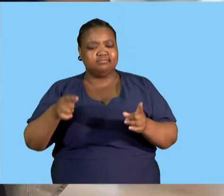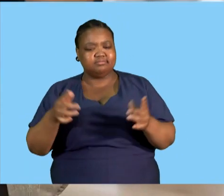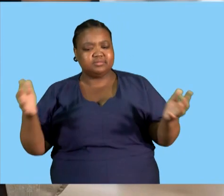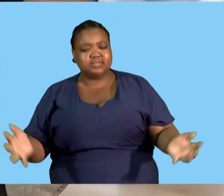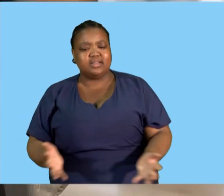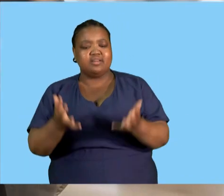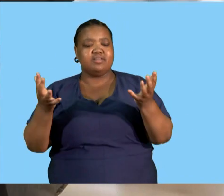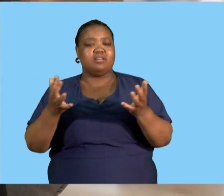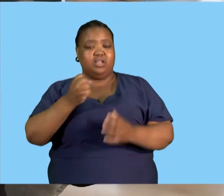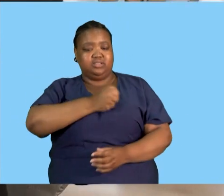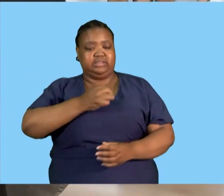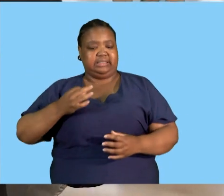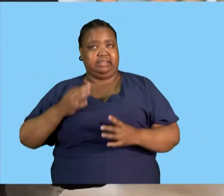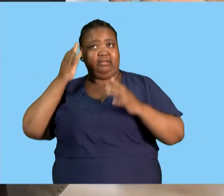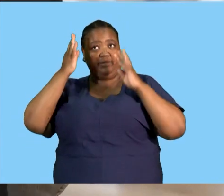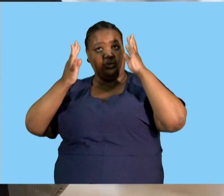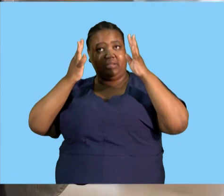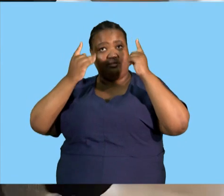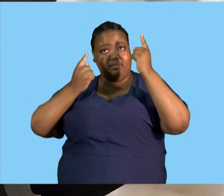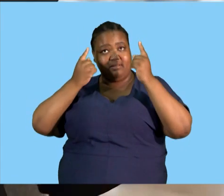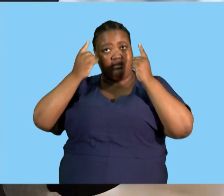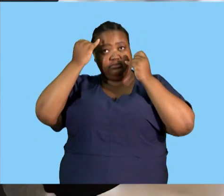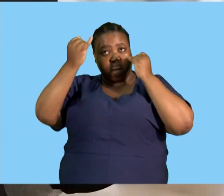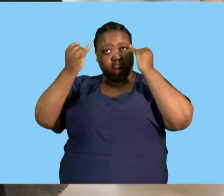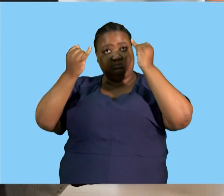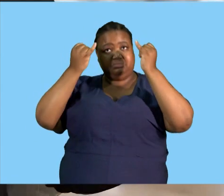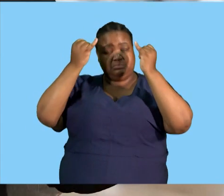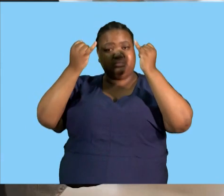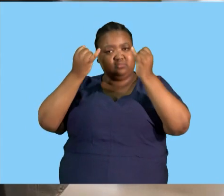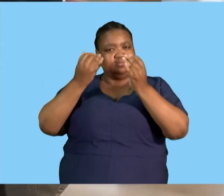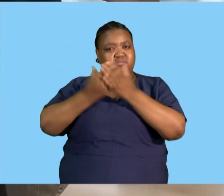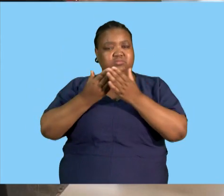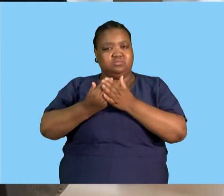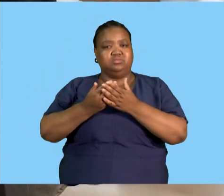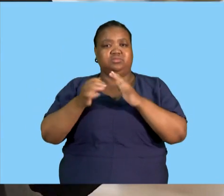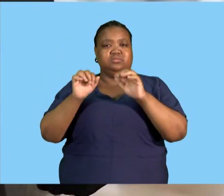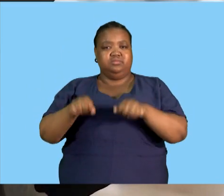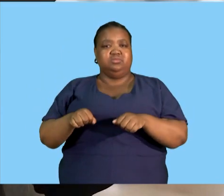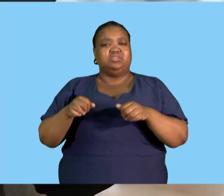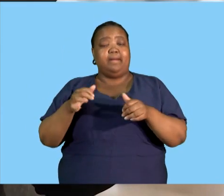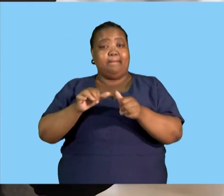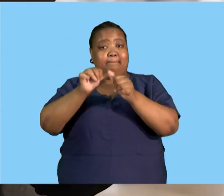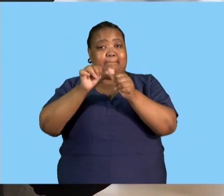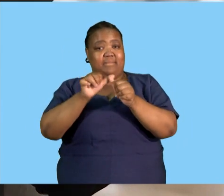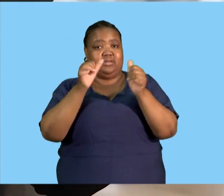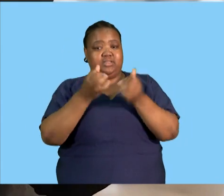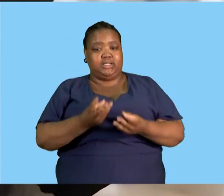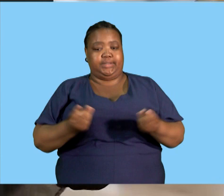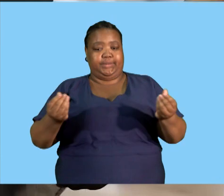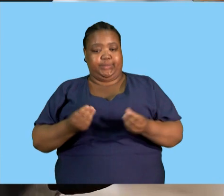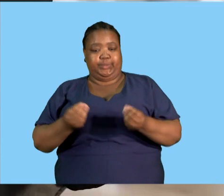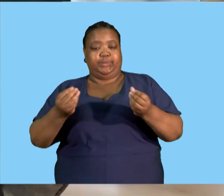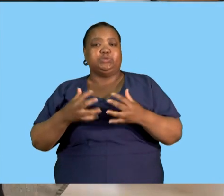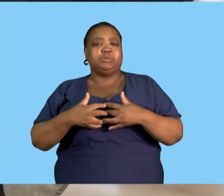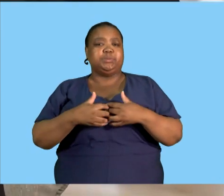to think creatively, to think innovatively, to be able to generate better solutions in the workplace. But